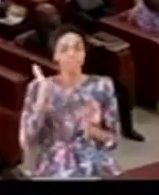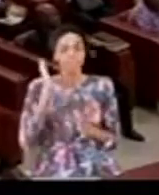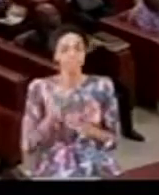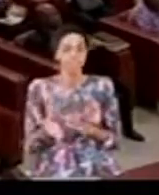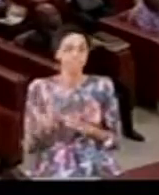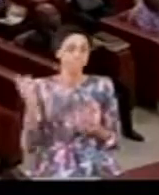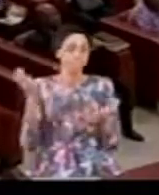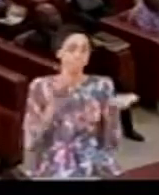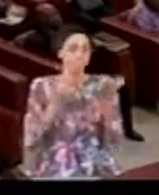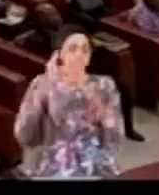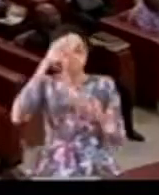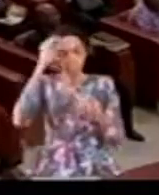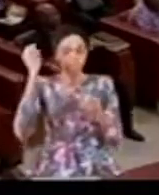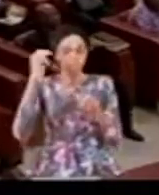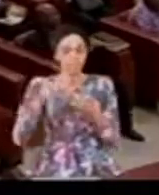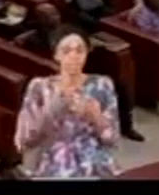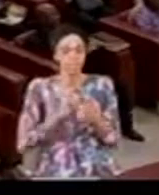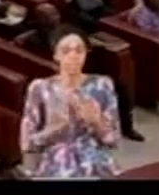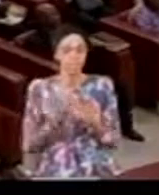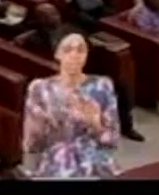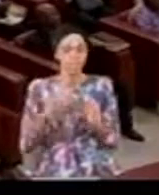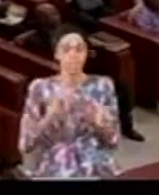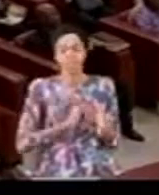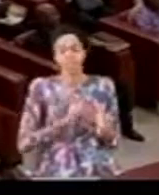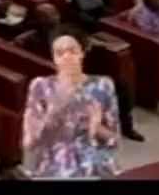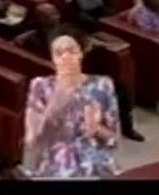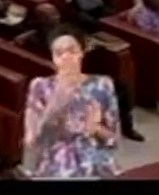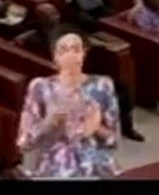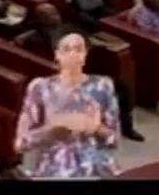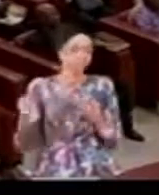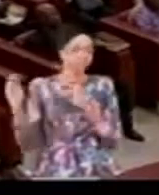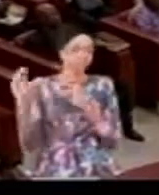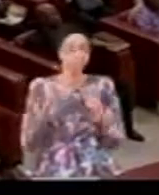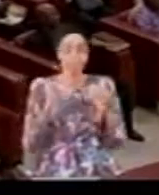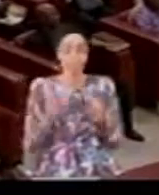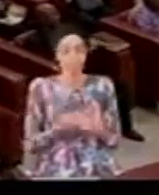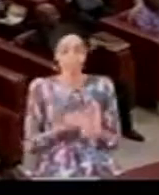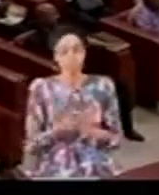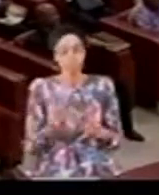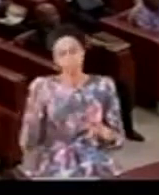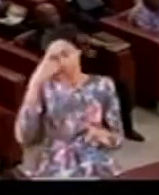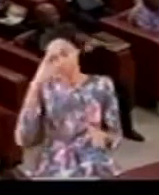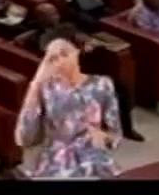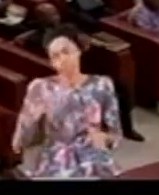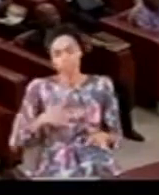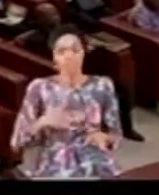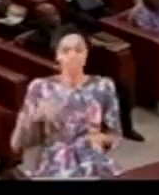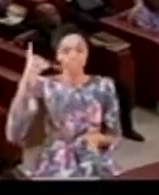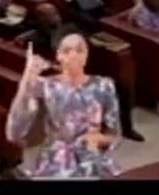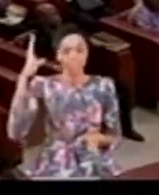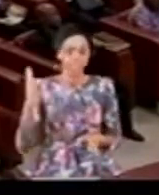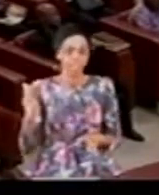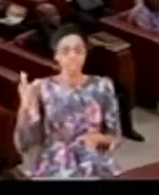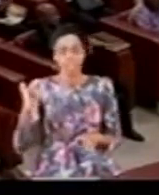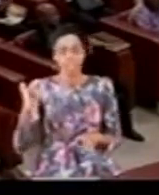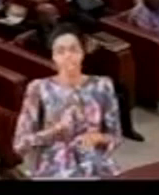I will serve him till I die. I am on the battlefield